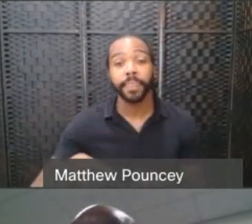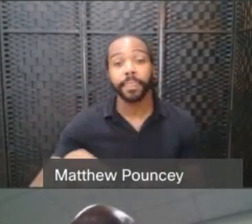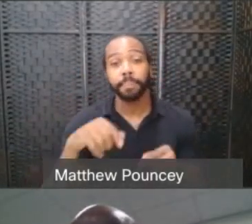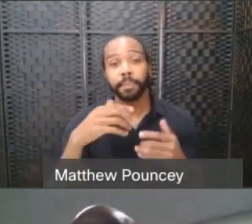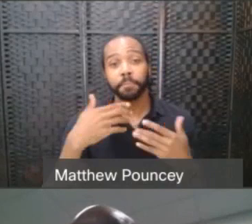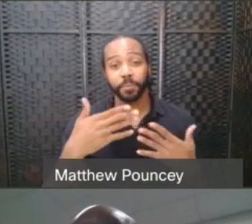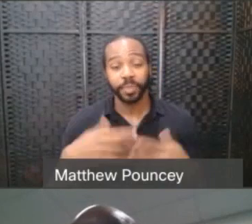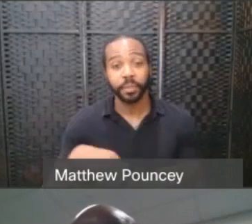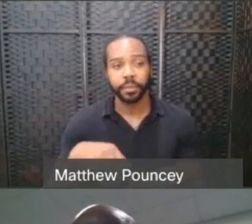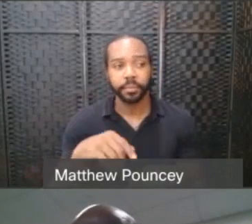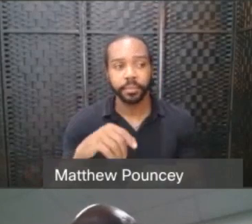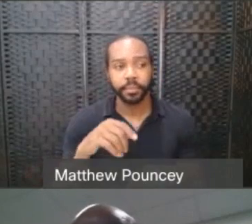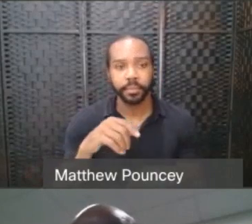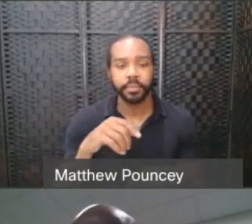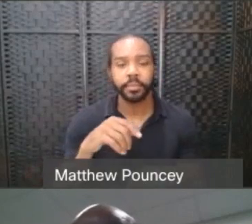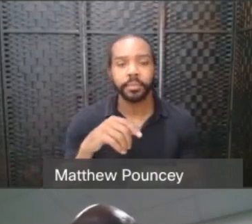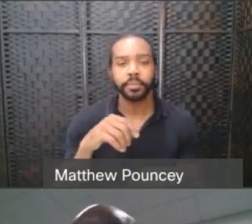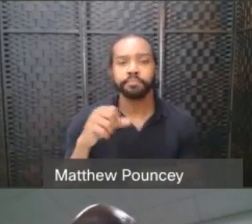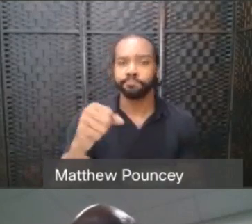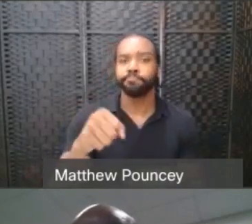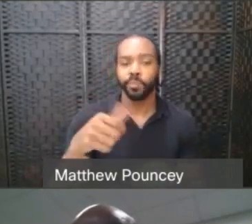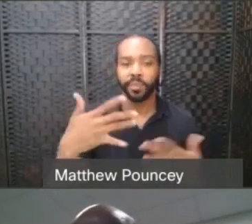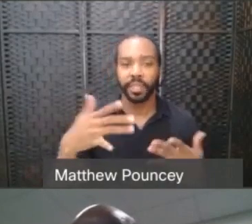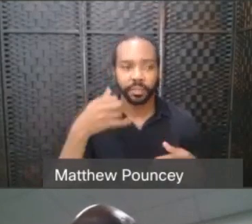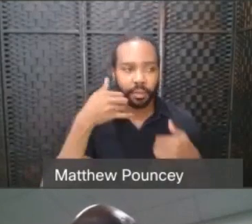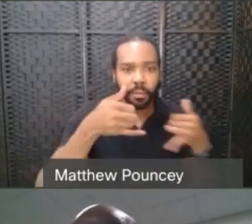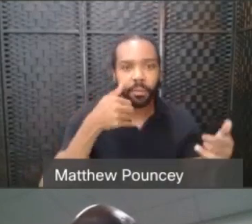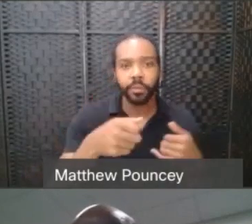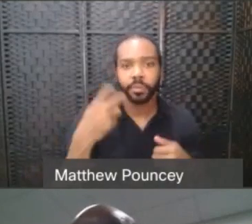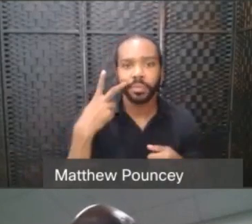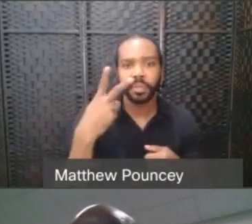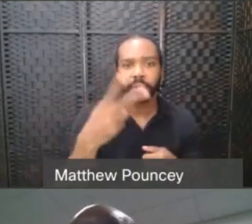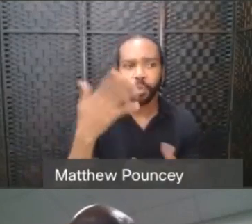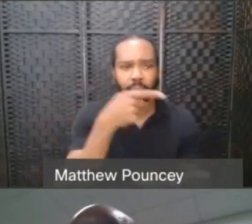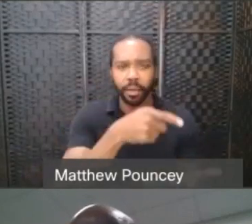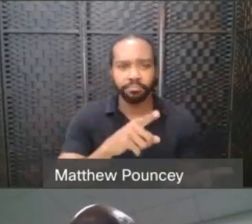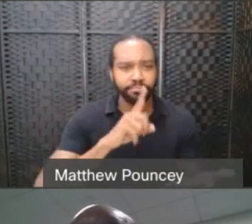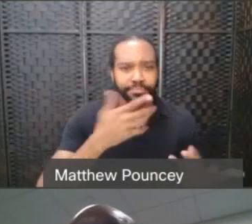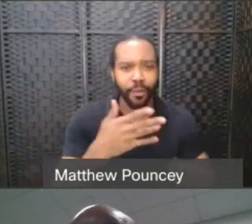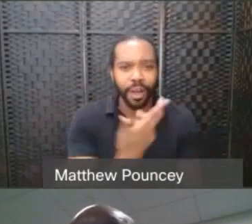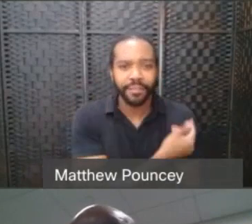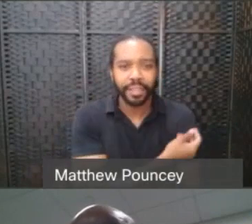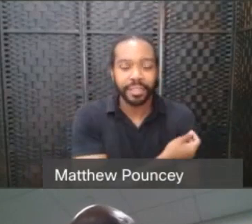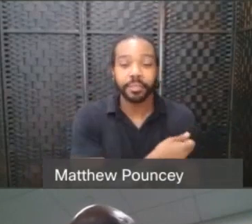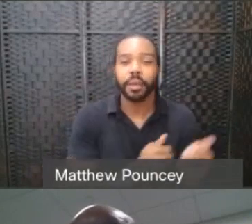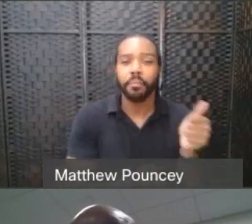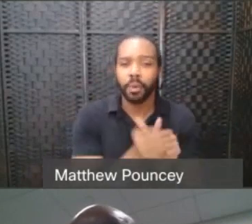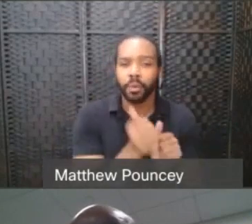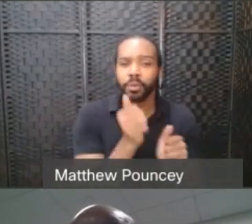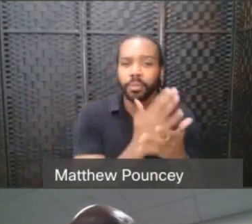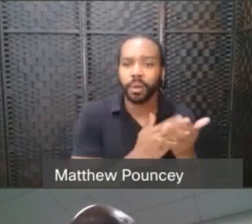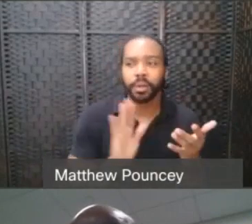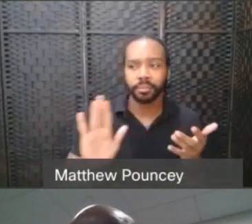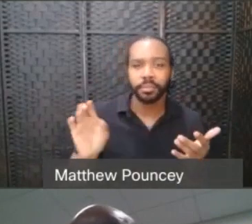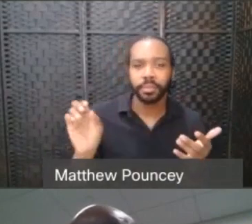see what was the reason why people hasn't been taking the vaccine. And for the most part, as Ms. Darby mentioned earlier, it